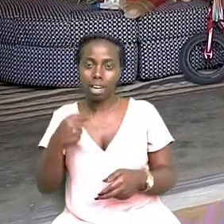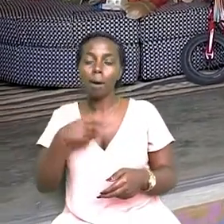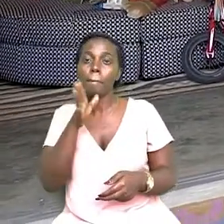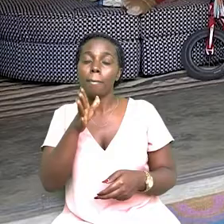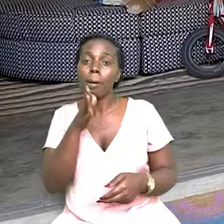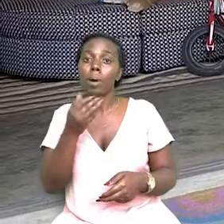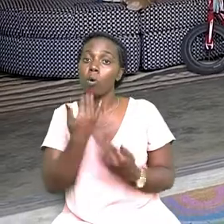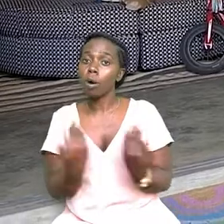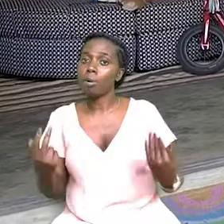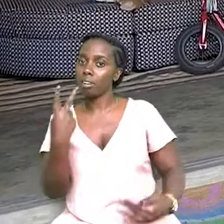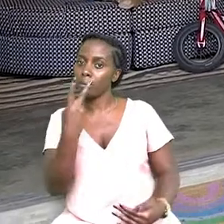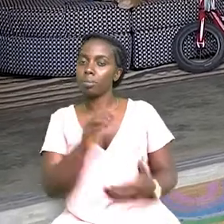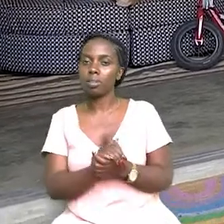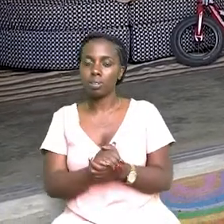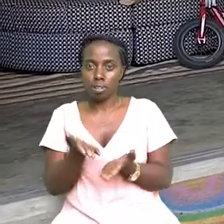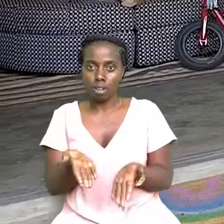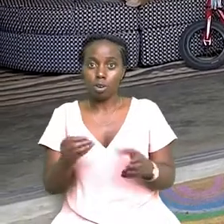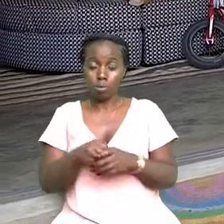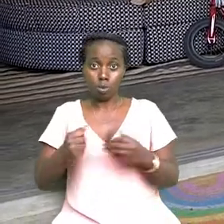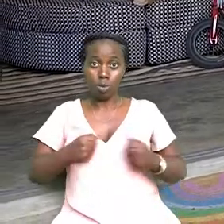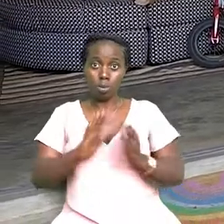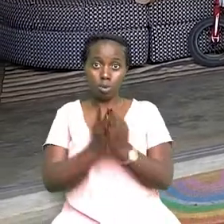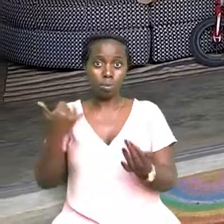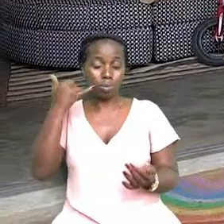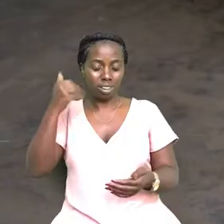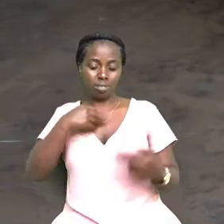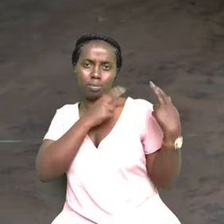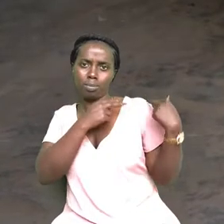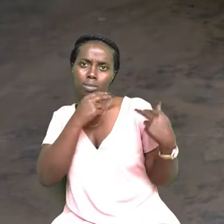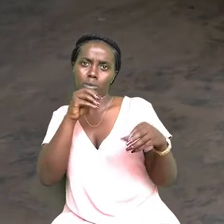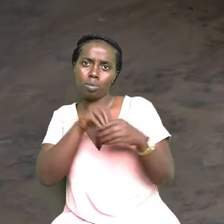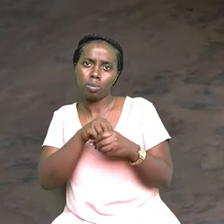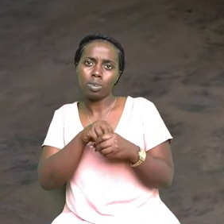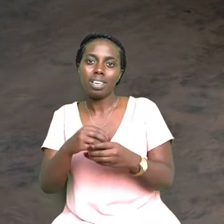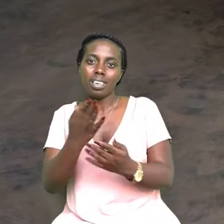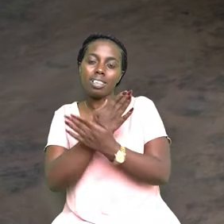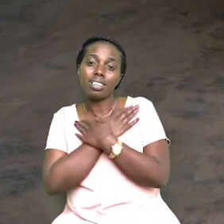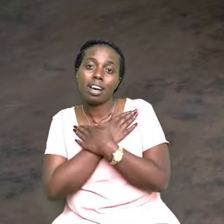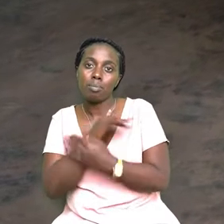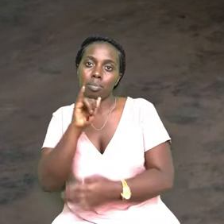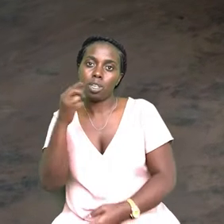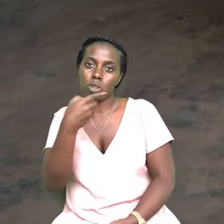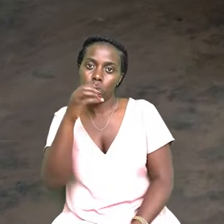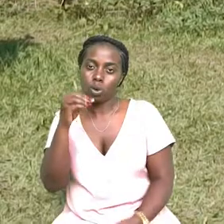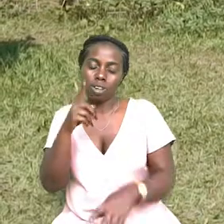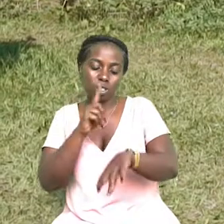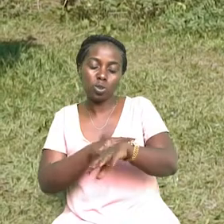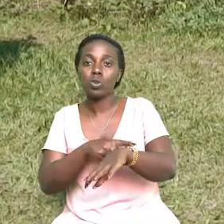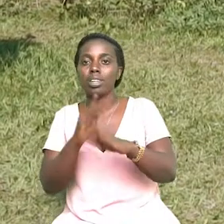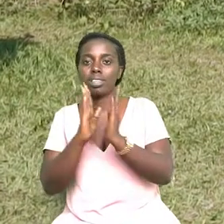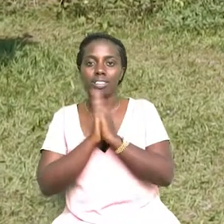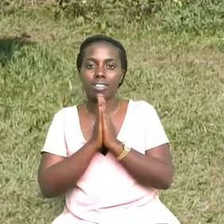of 2 children. Here in Rwanda Bookmobile, I'm in charge of Yambi Yoga Storytime.